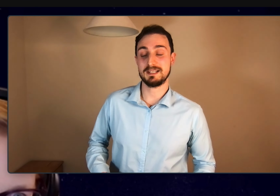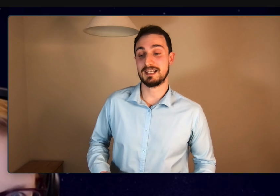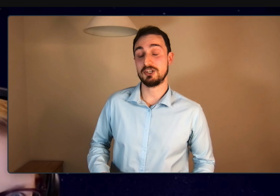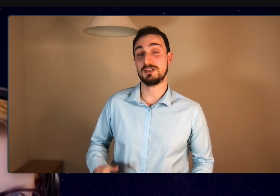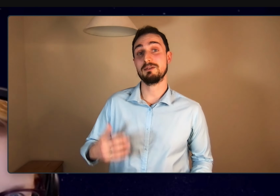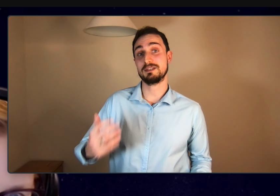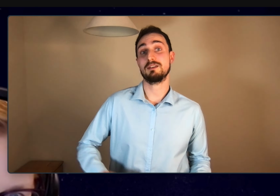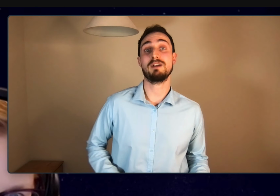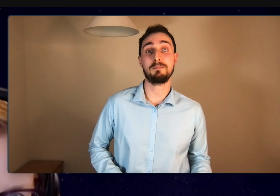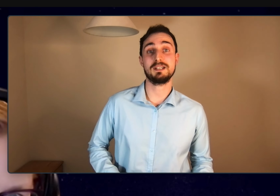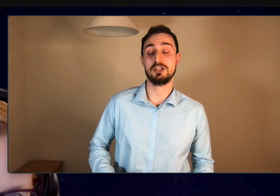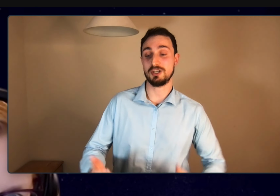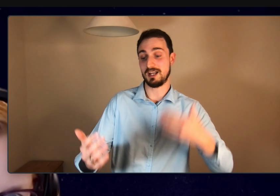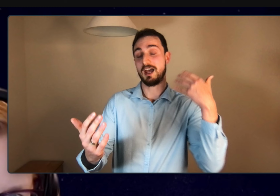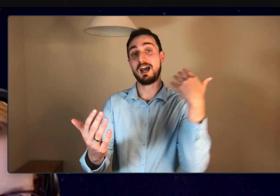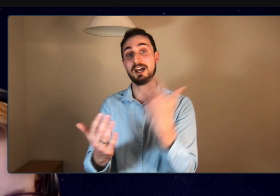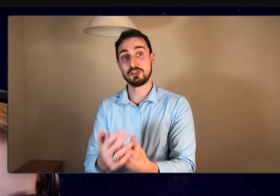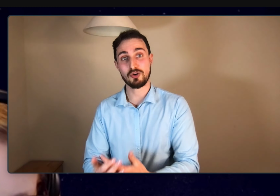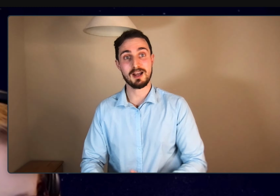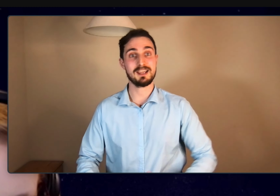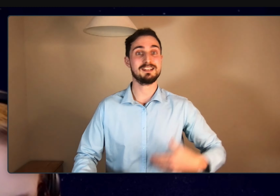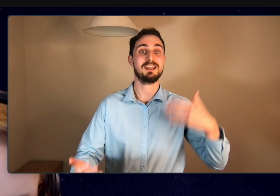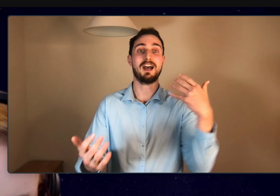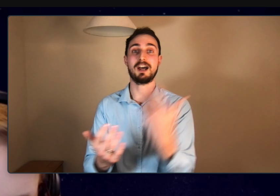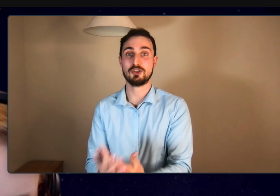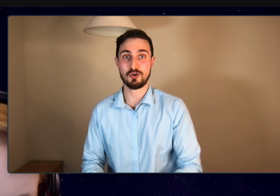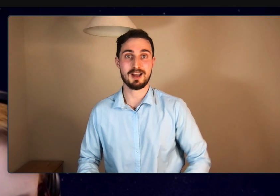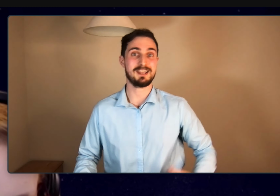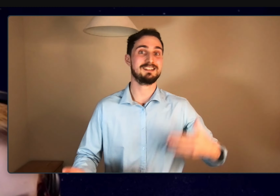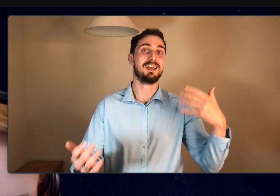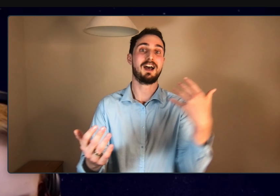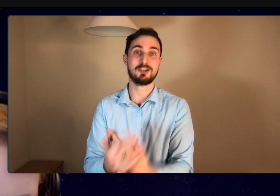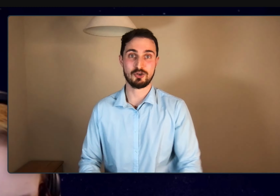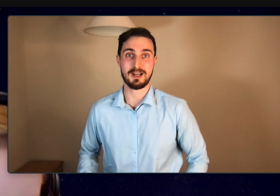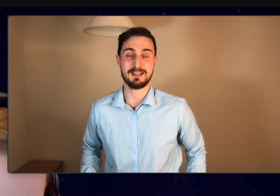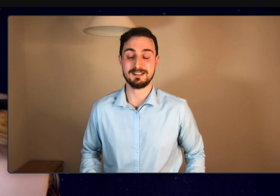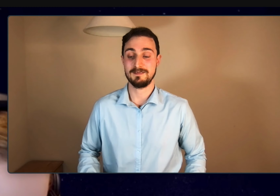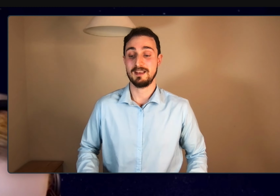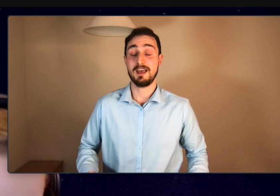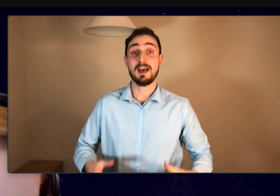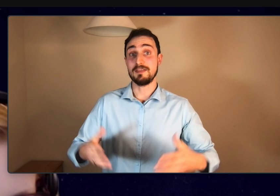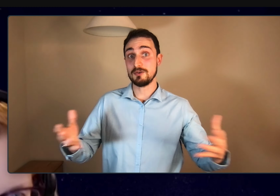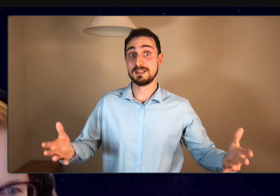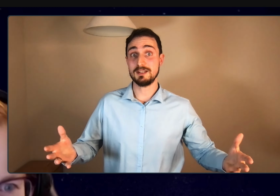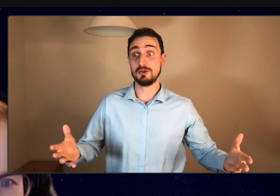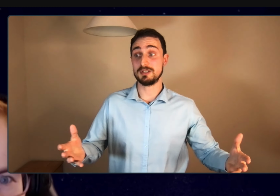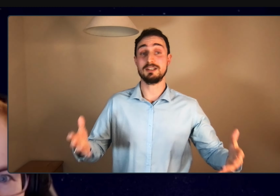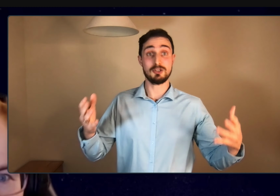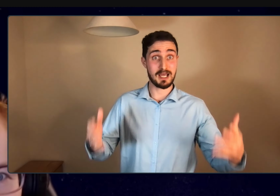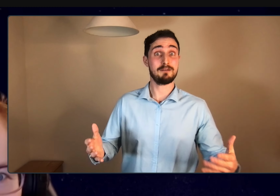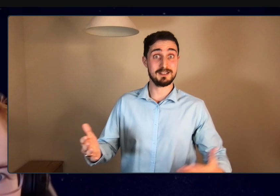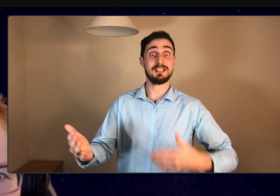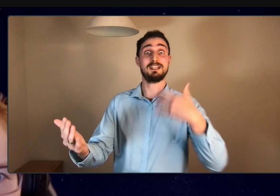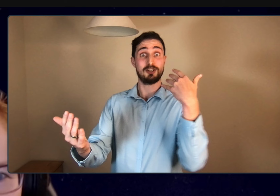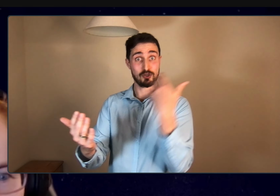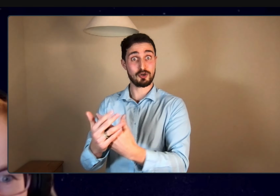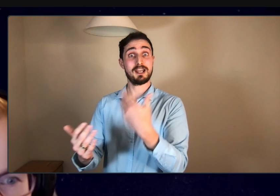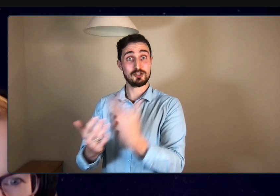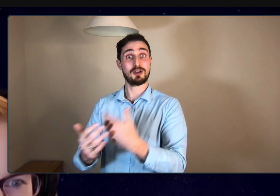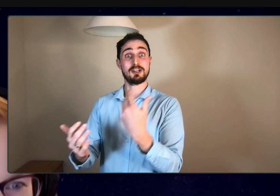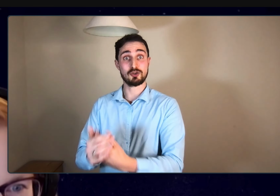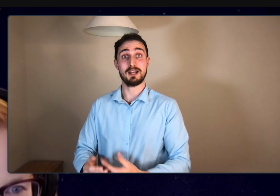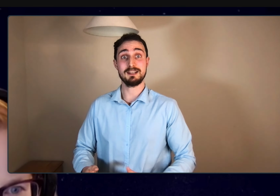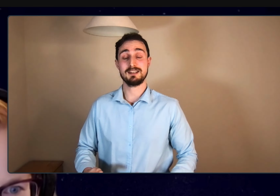forms of meditation. There was the repetition. I tried, I tried, I tried. And those in the audience who have indeed